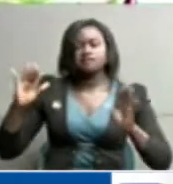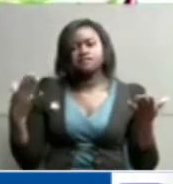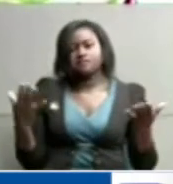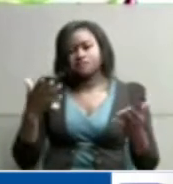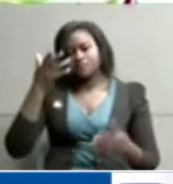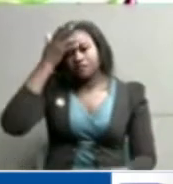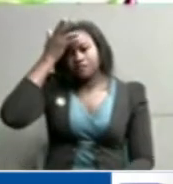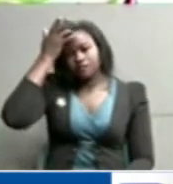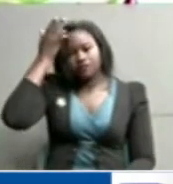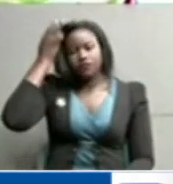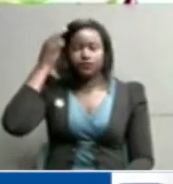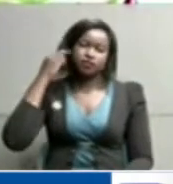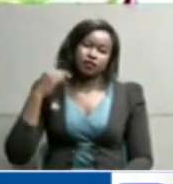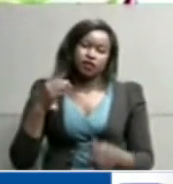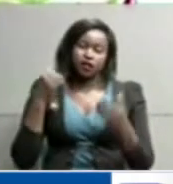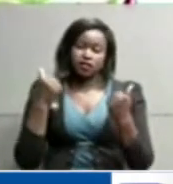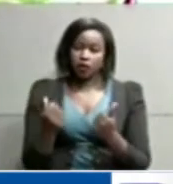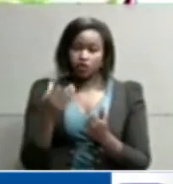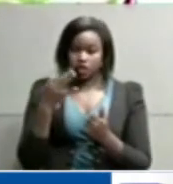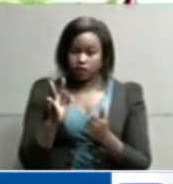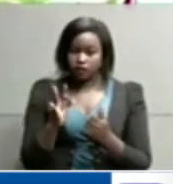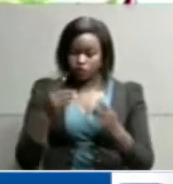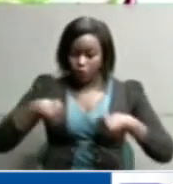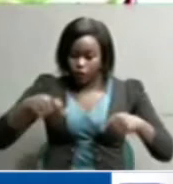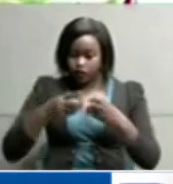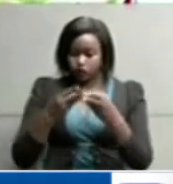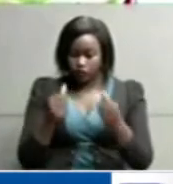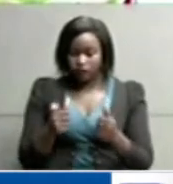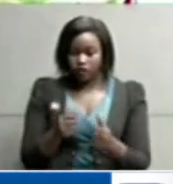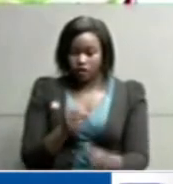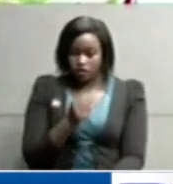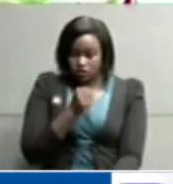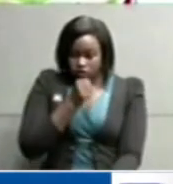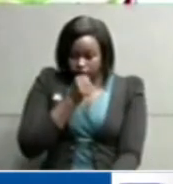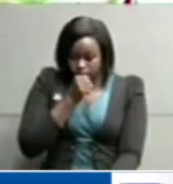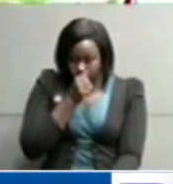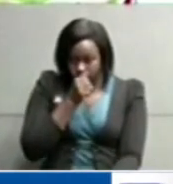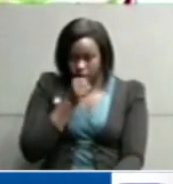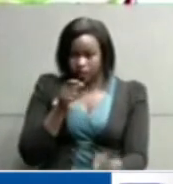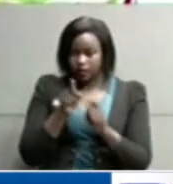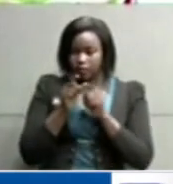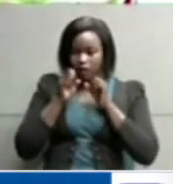So if we handle the coughing and the sneezing,